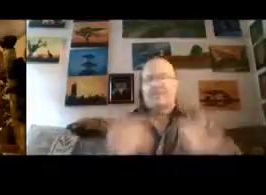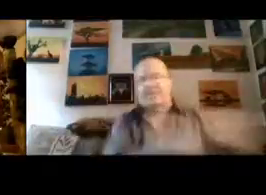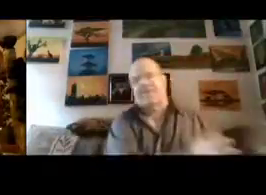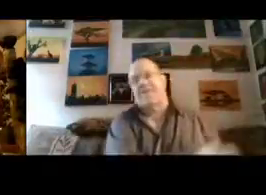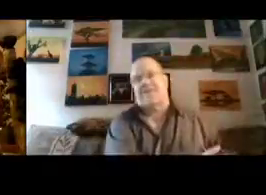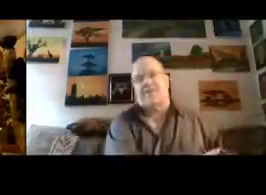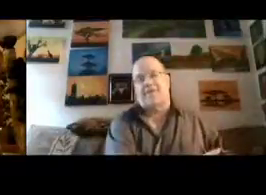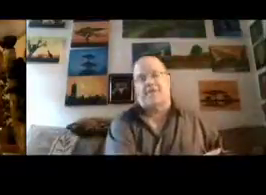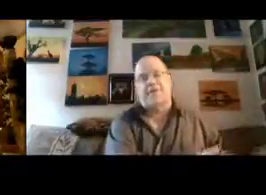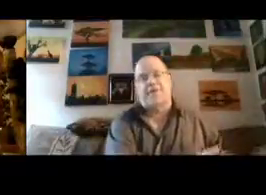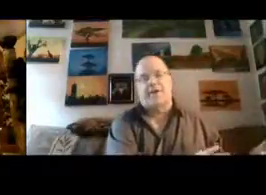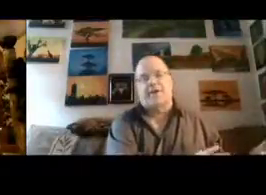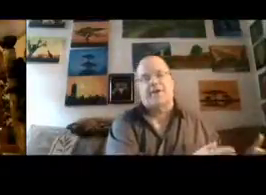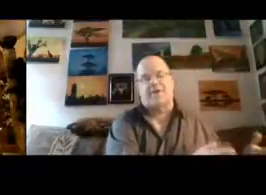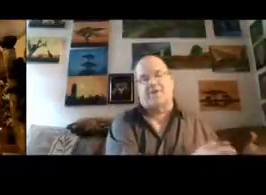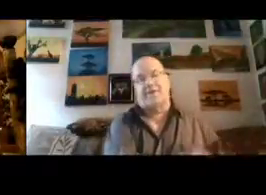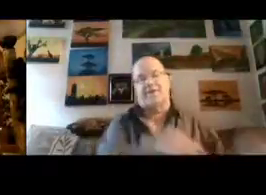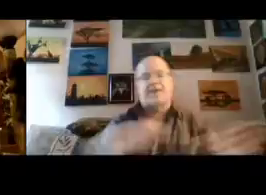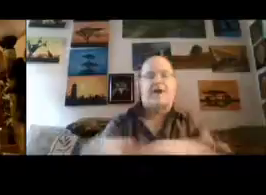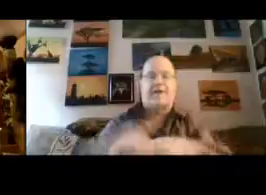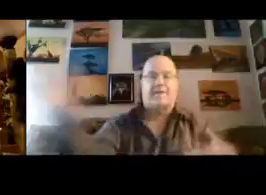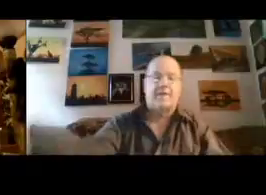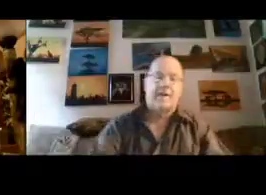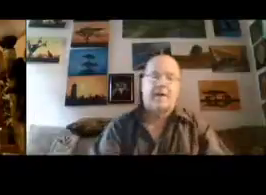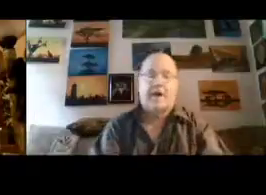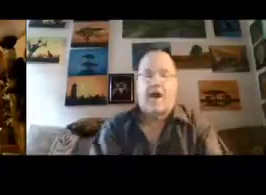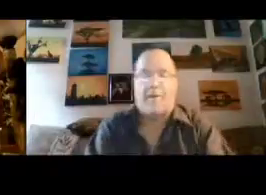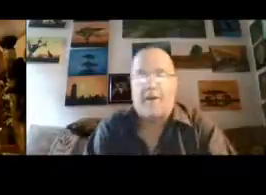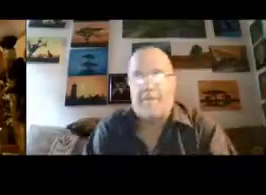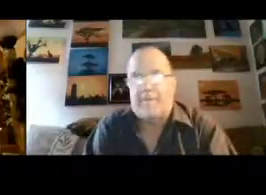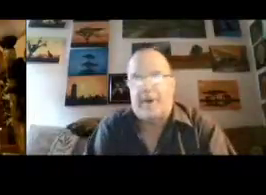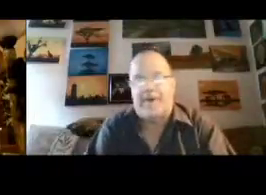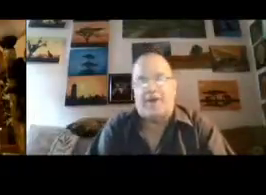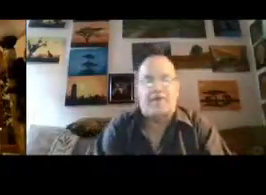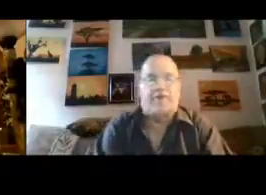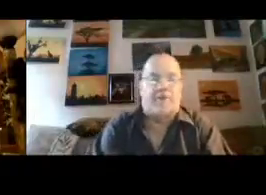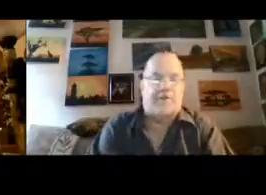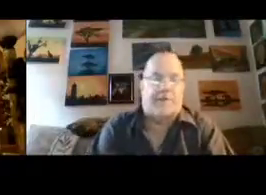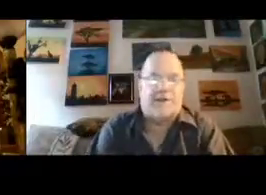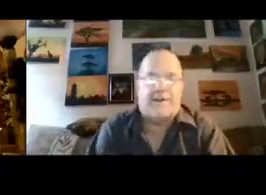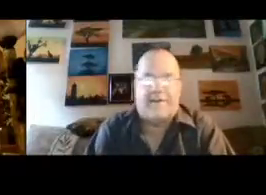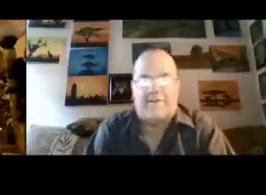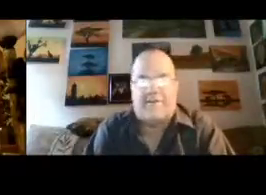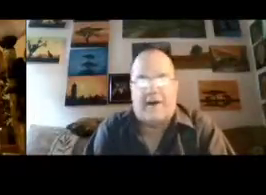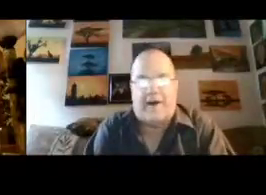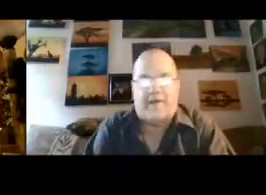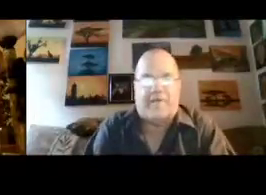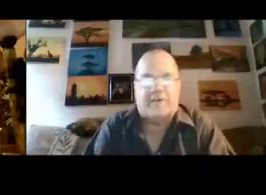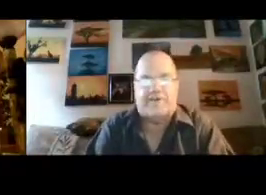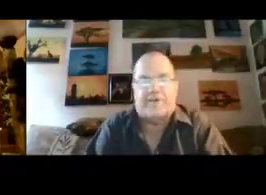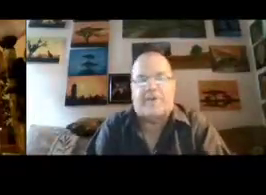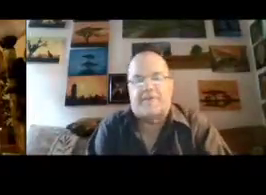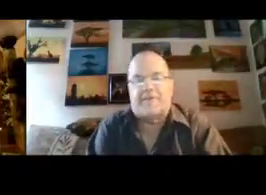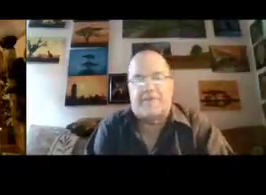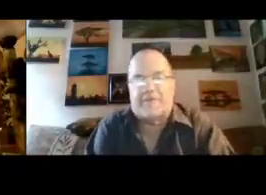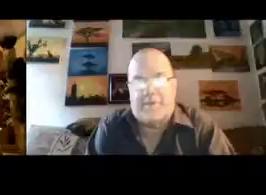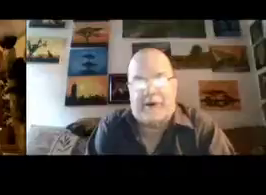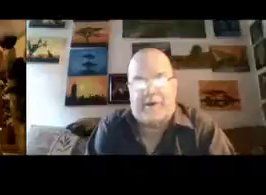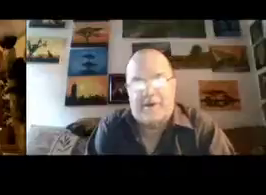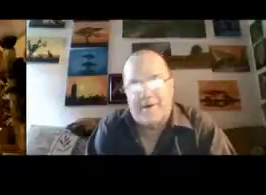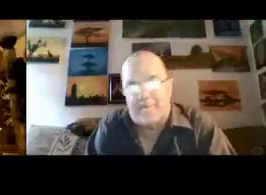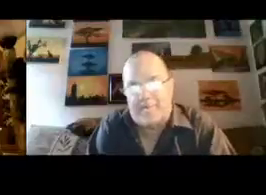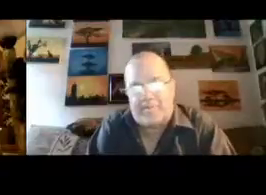the Dorian Gray story aside, and I'm on page 113 of the first draft of this script now. Good